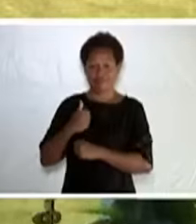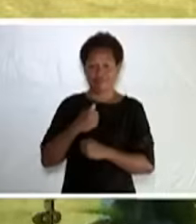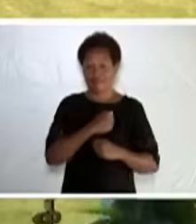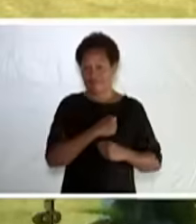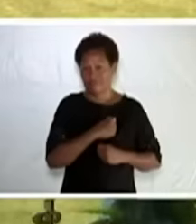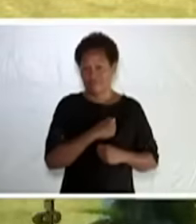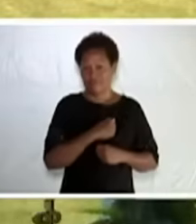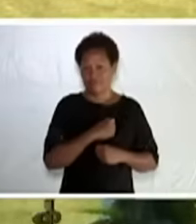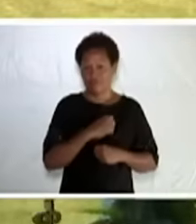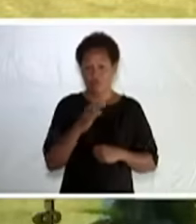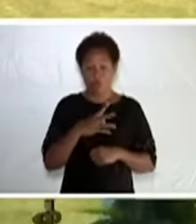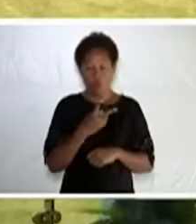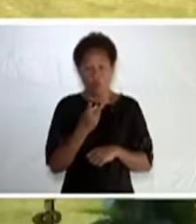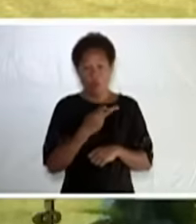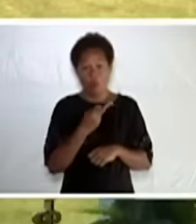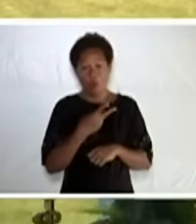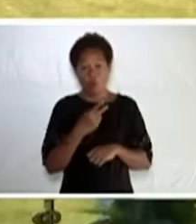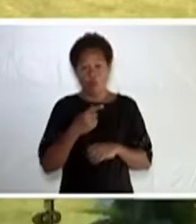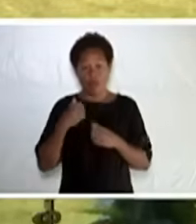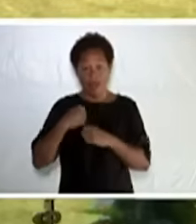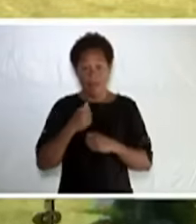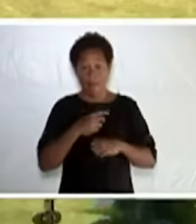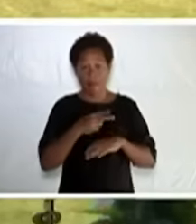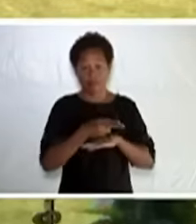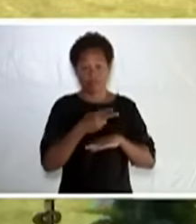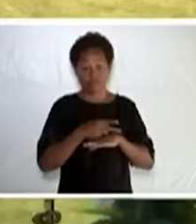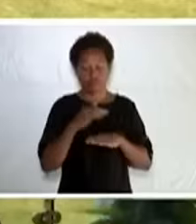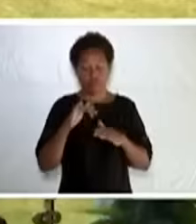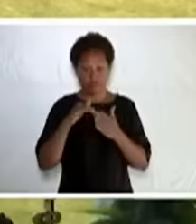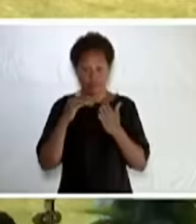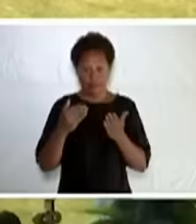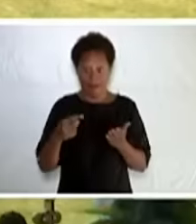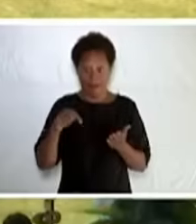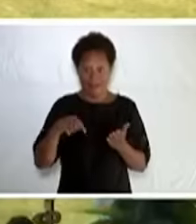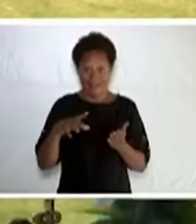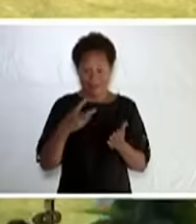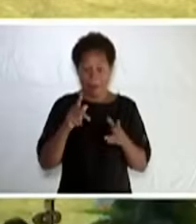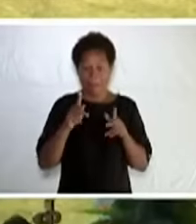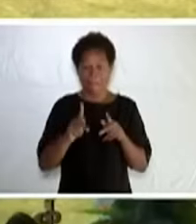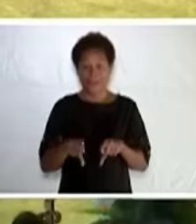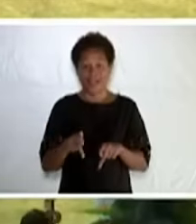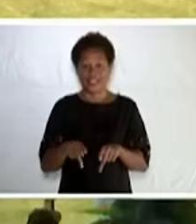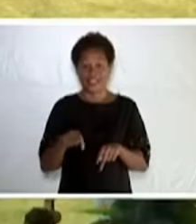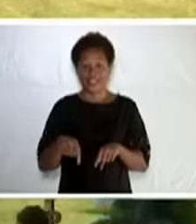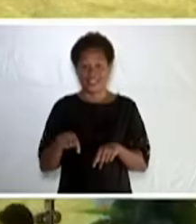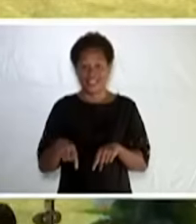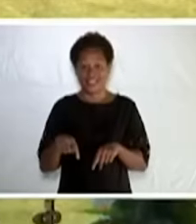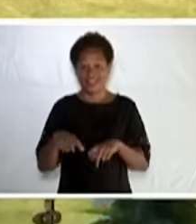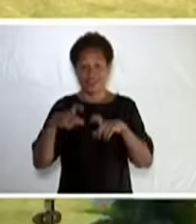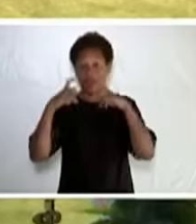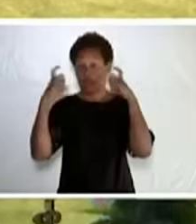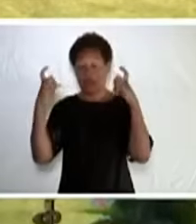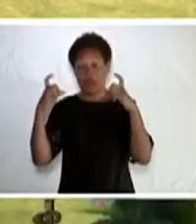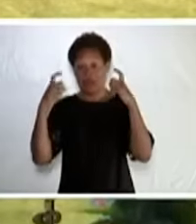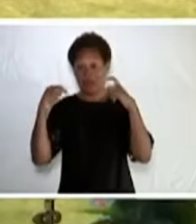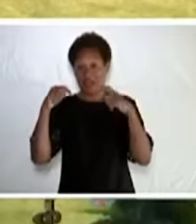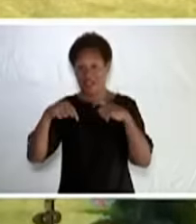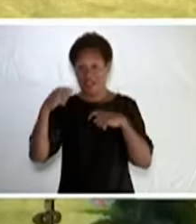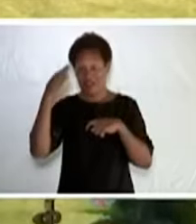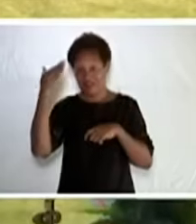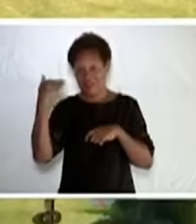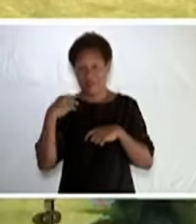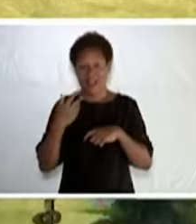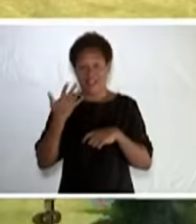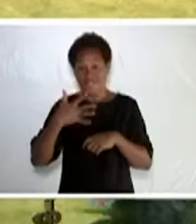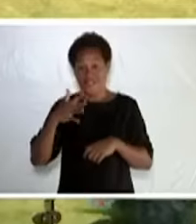leo ni mate vale vanua sa tawana na rara leo na Albert Park na ngaunongo na songo bimbi na nonda mai bona no matiko